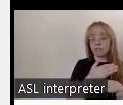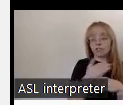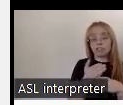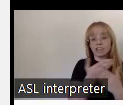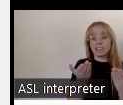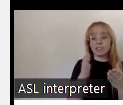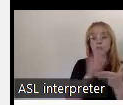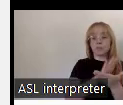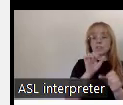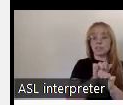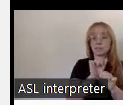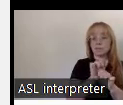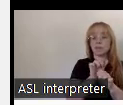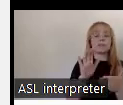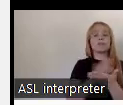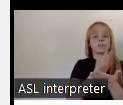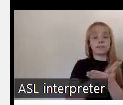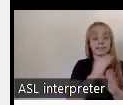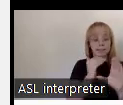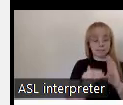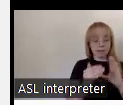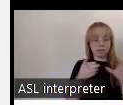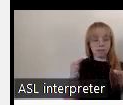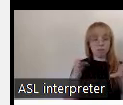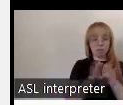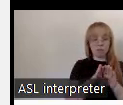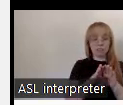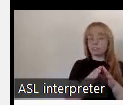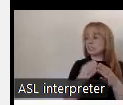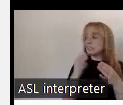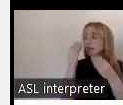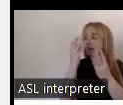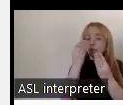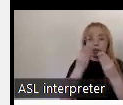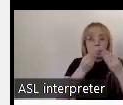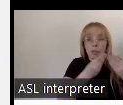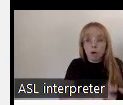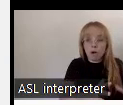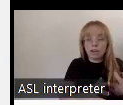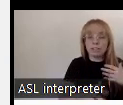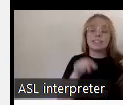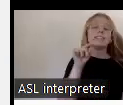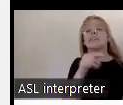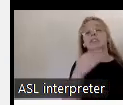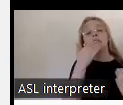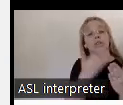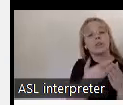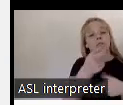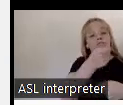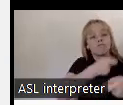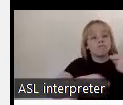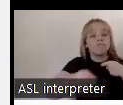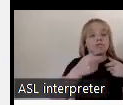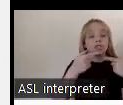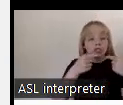closed, they lose all that. The vault is an excellent alternative to use even while in school. And in fact,